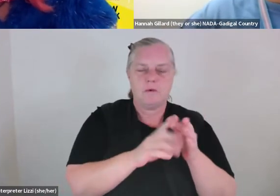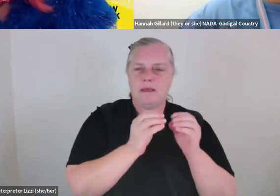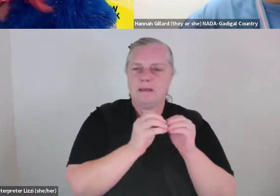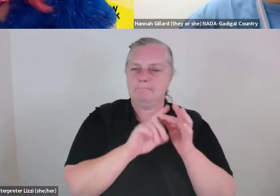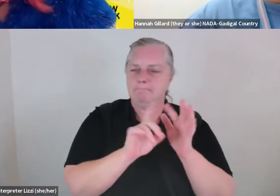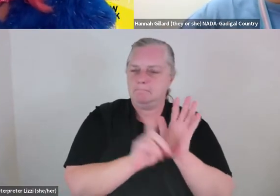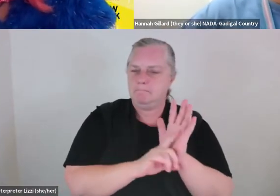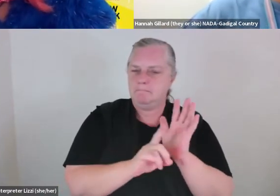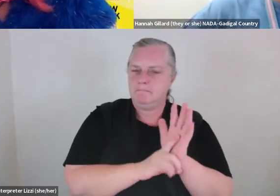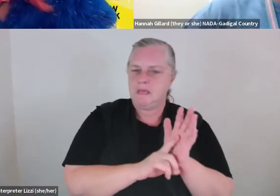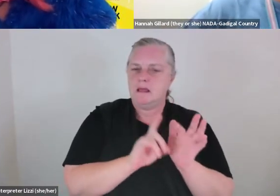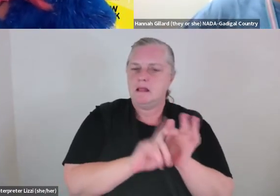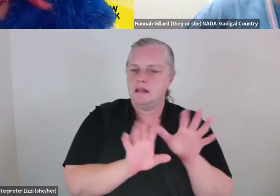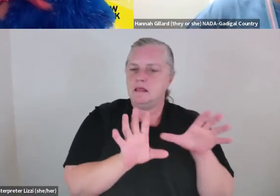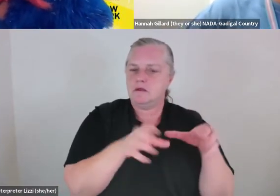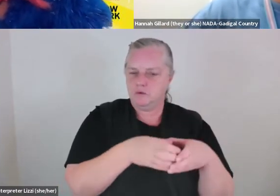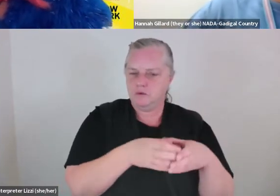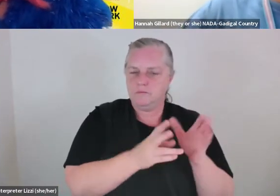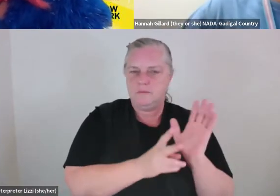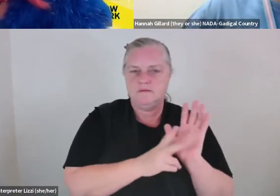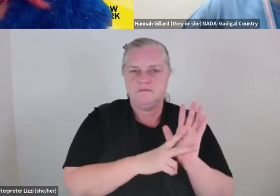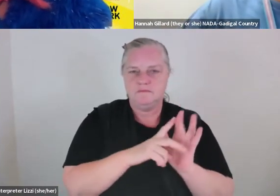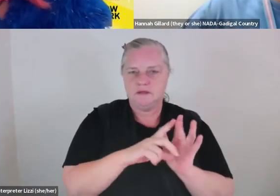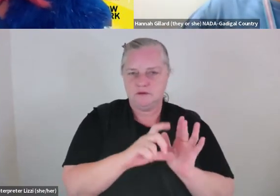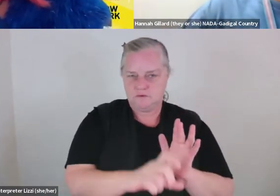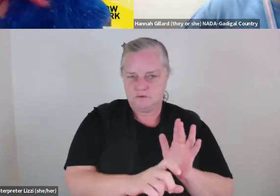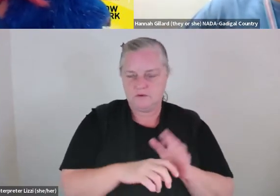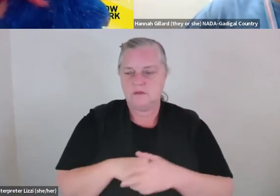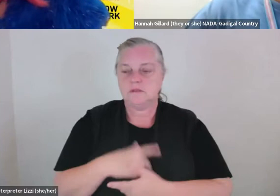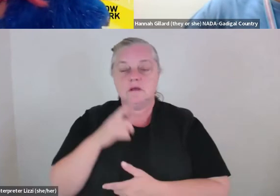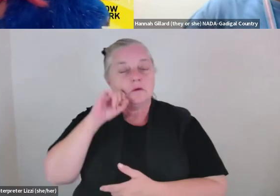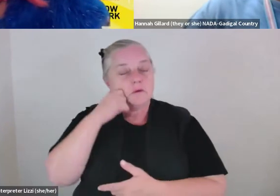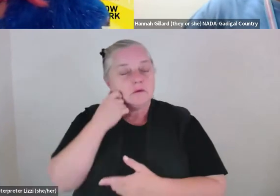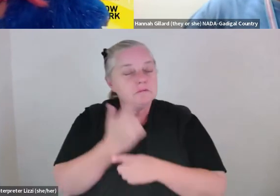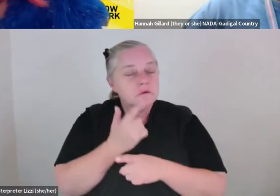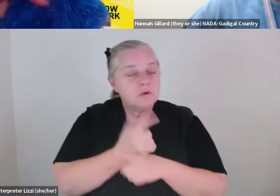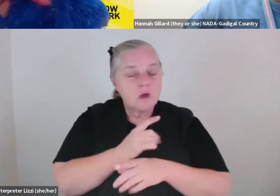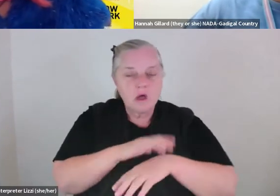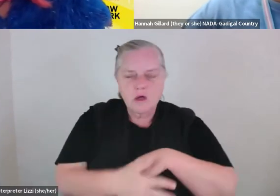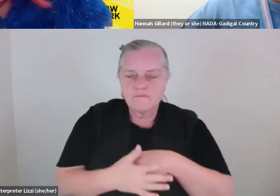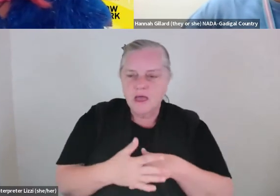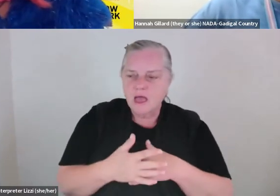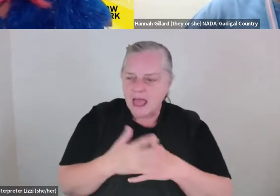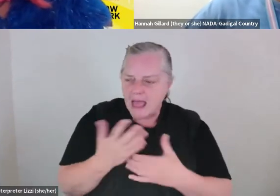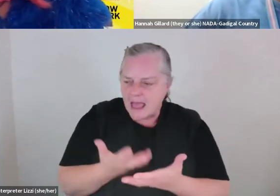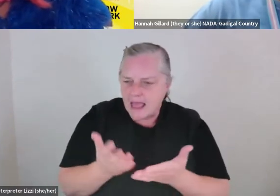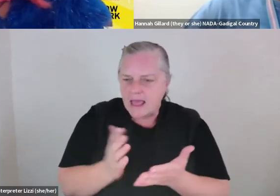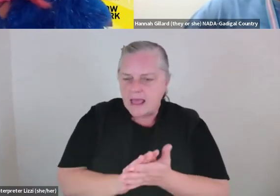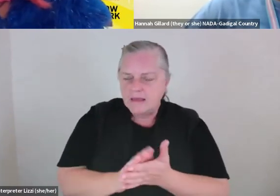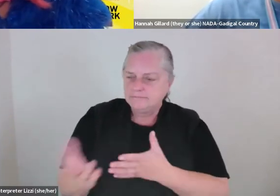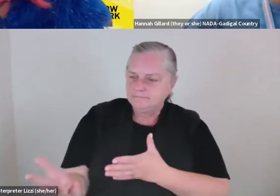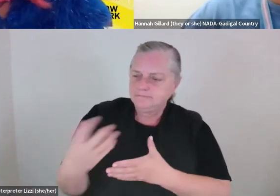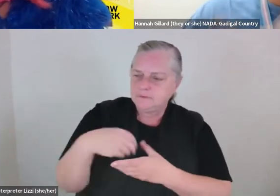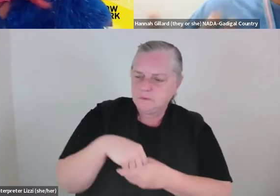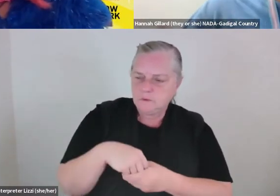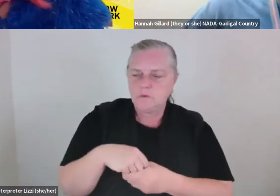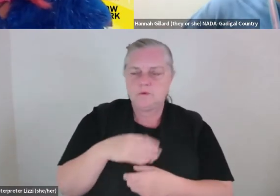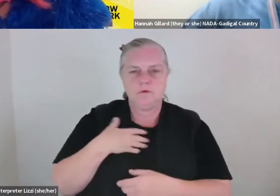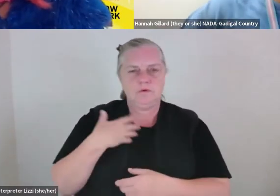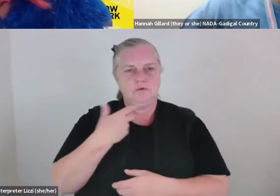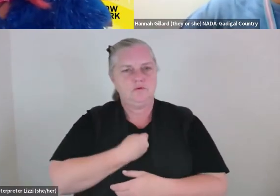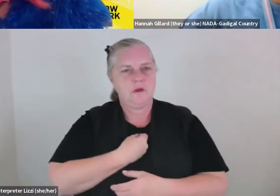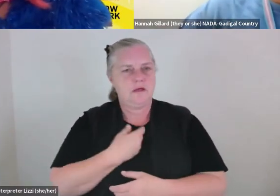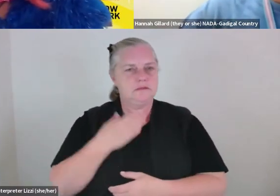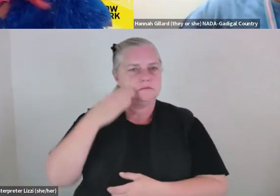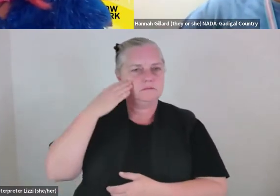barrier to accessing healthcare services for girls and women. So that session will be followed by 5 to 10 minutes